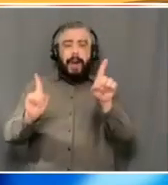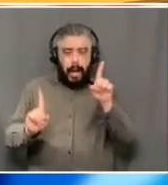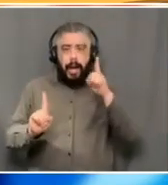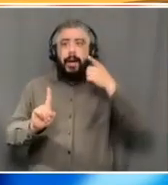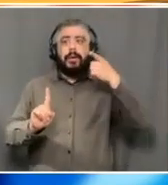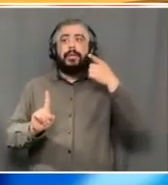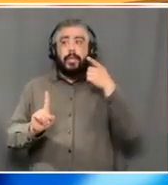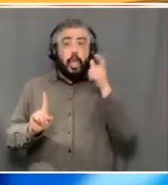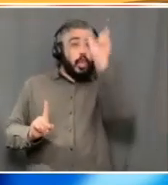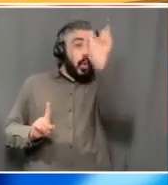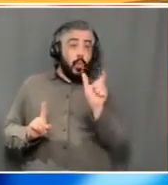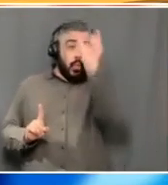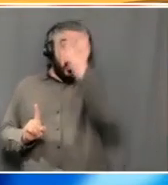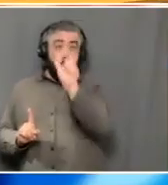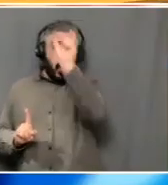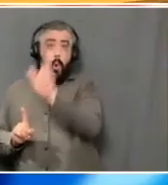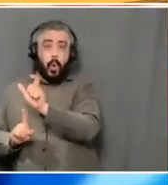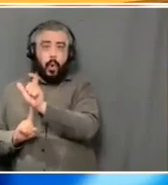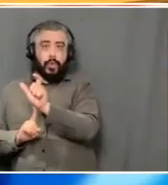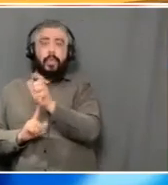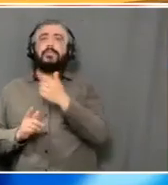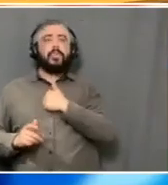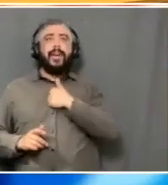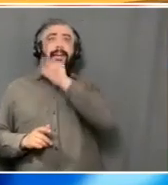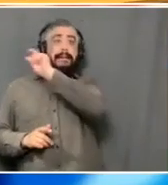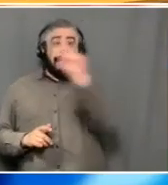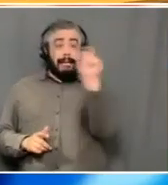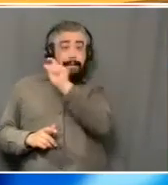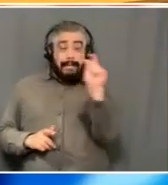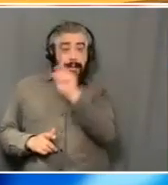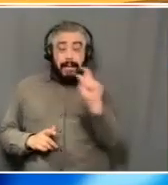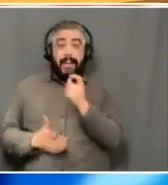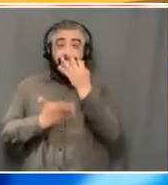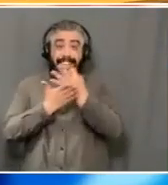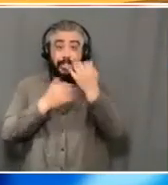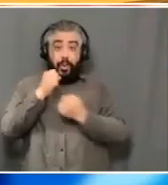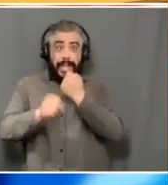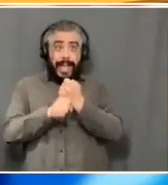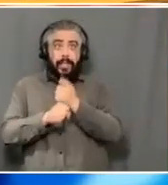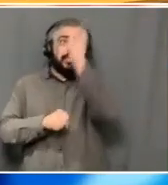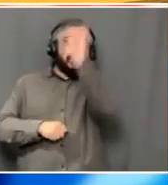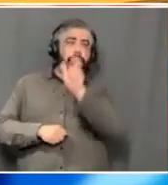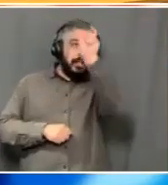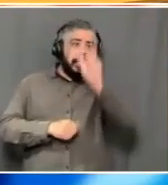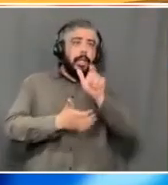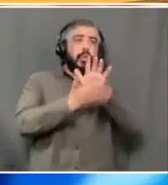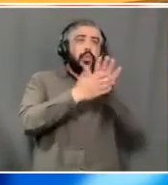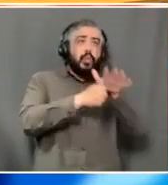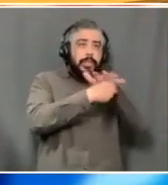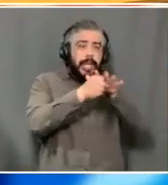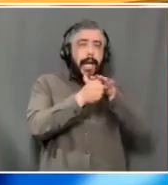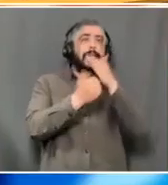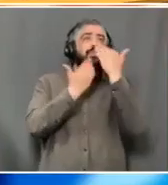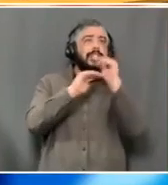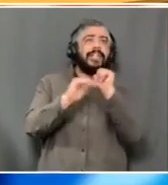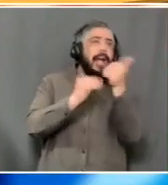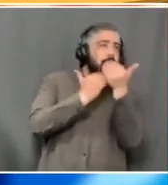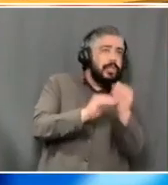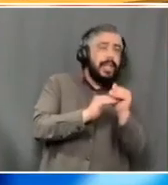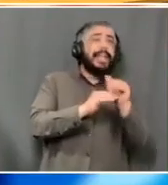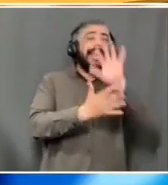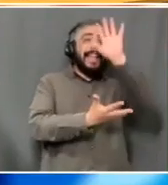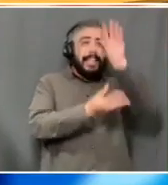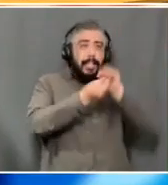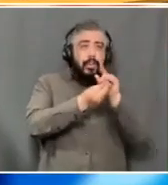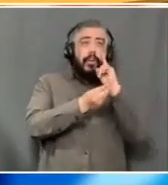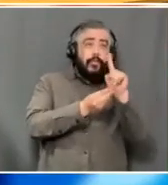fiscal years. The first set of columns are school sites organized by unrestricted and restricted, and then the subtotal for school sites. Same